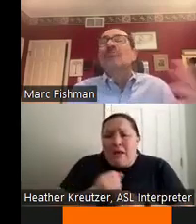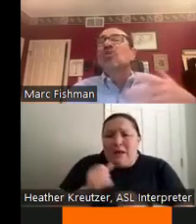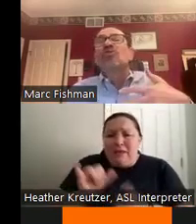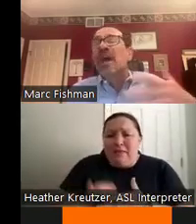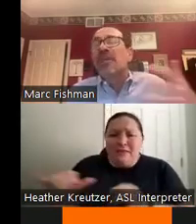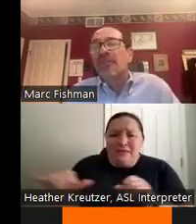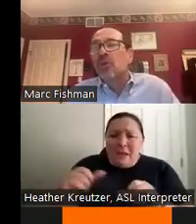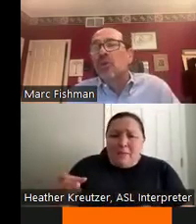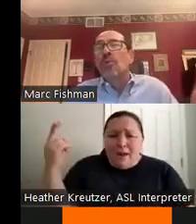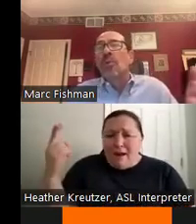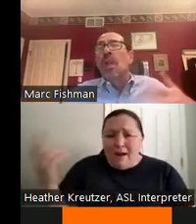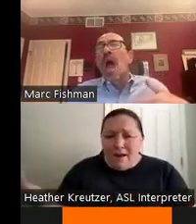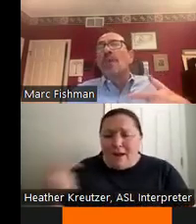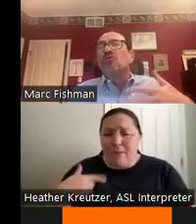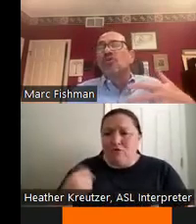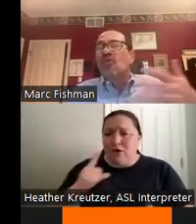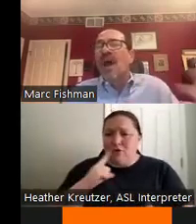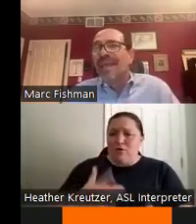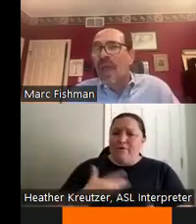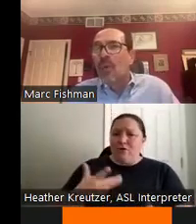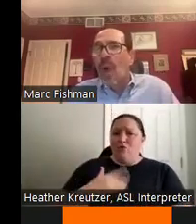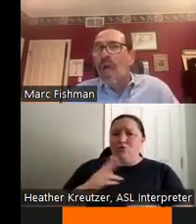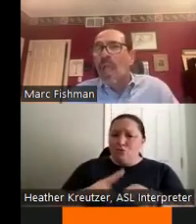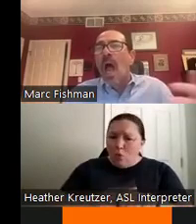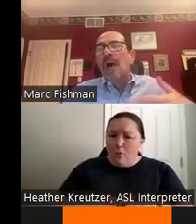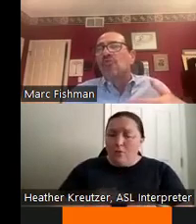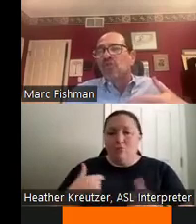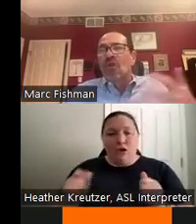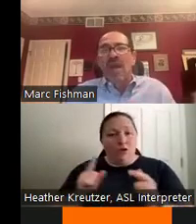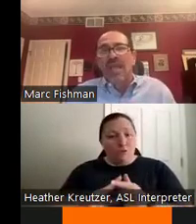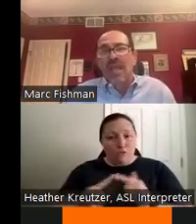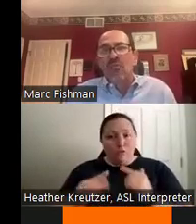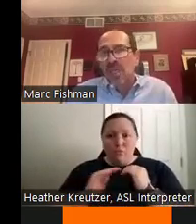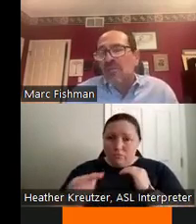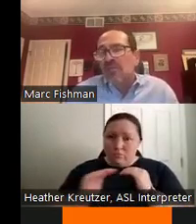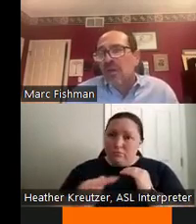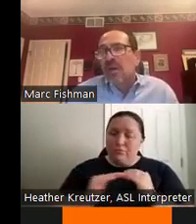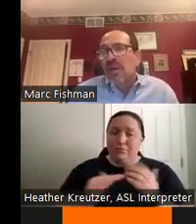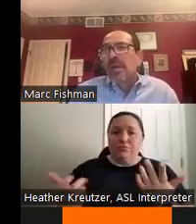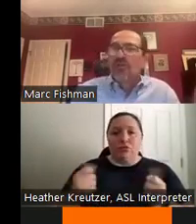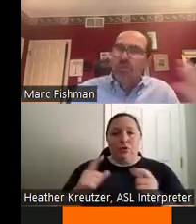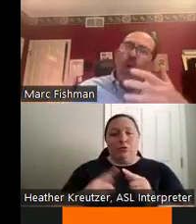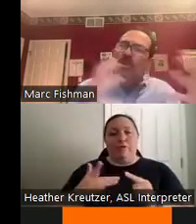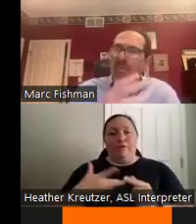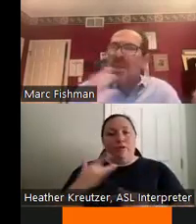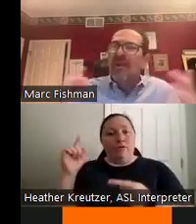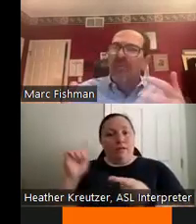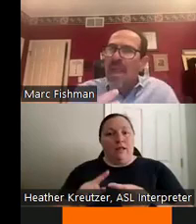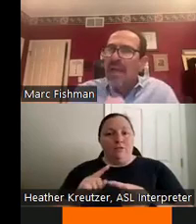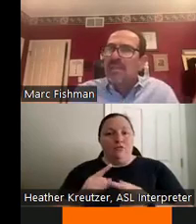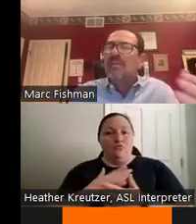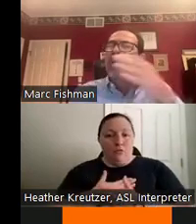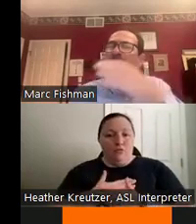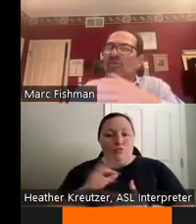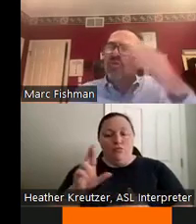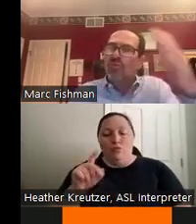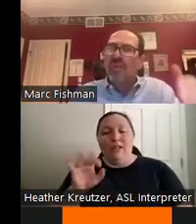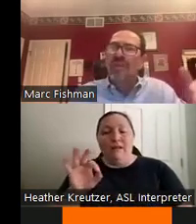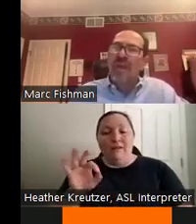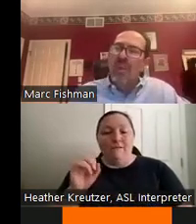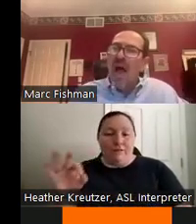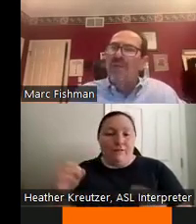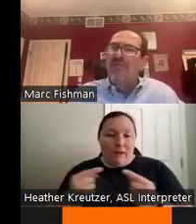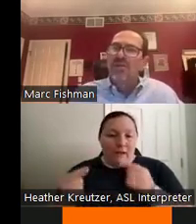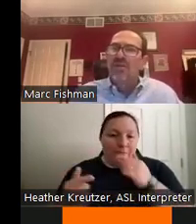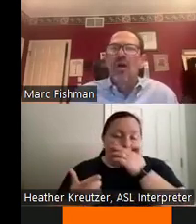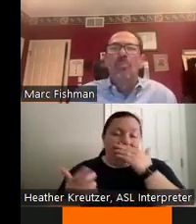high. I'm just trying to feel normal. I'm just trying to get well. I'm just trying to get relief. It's always a bit of a mix, but it is